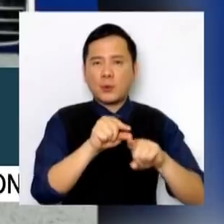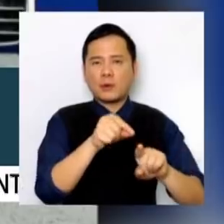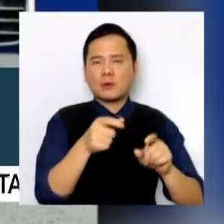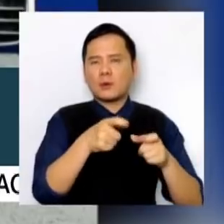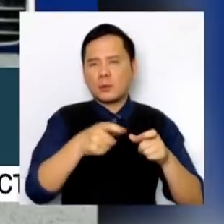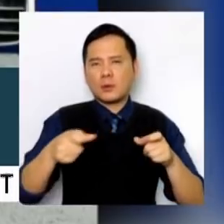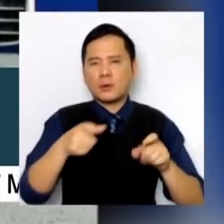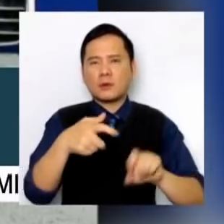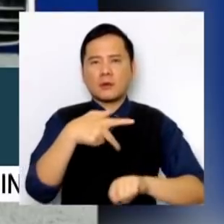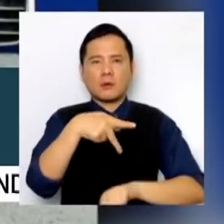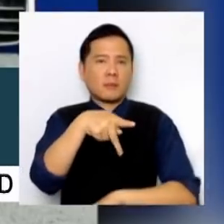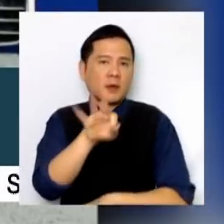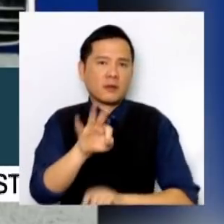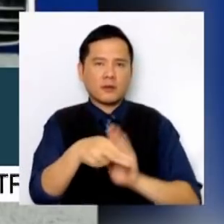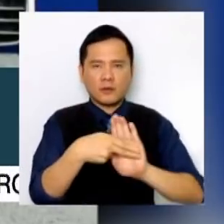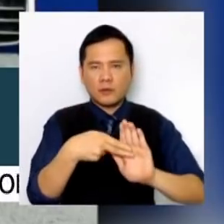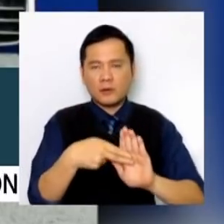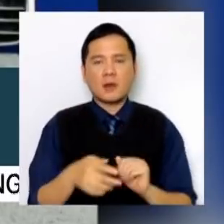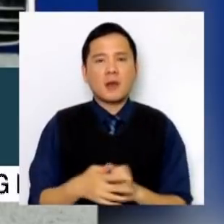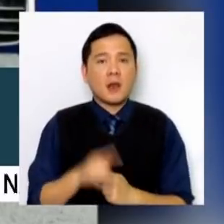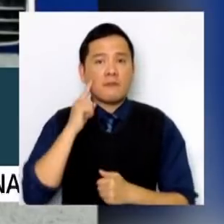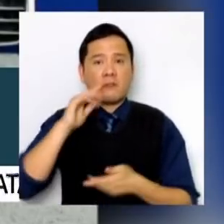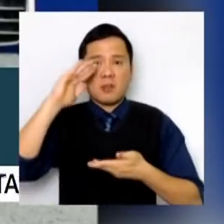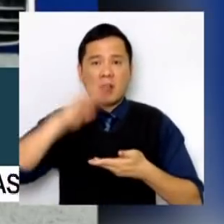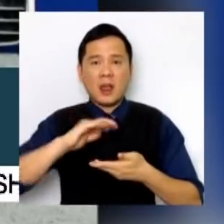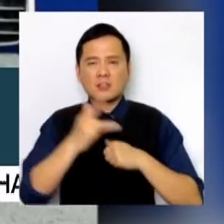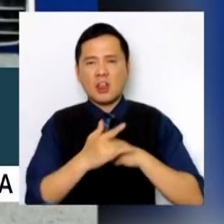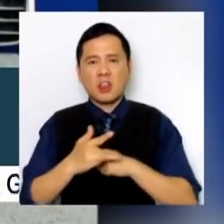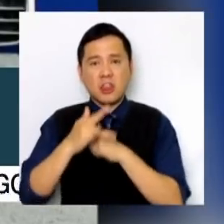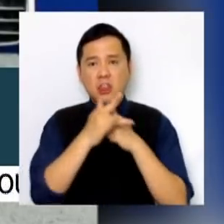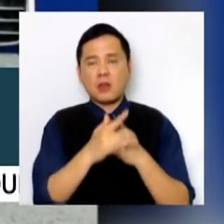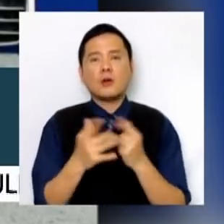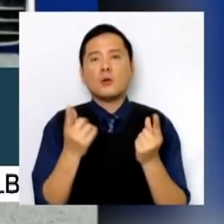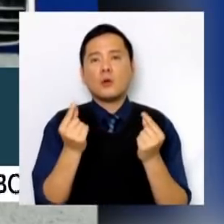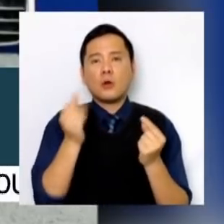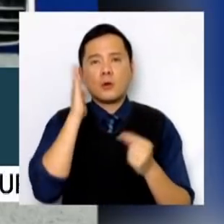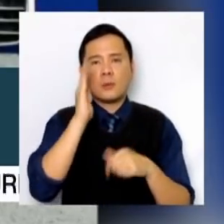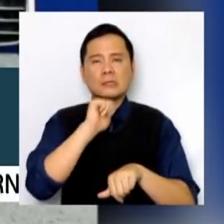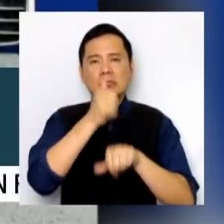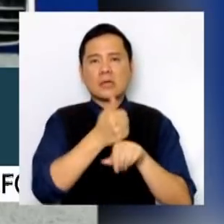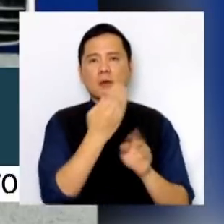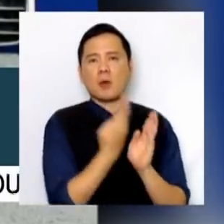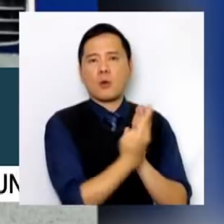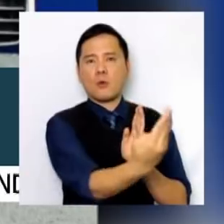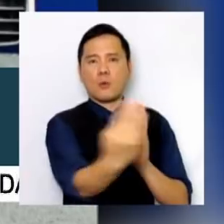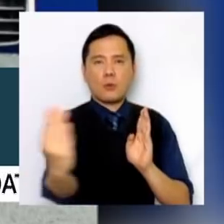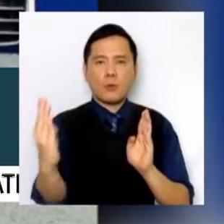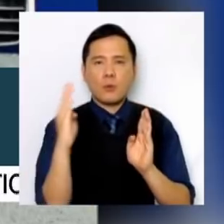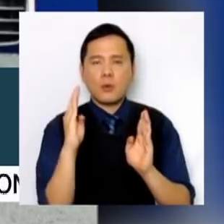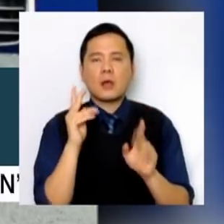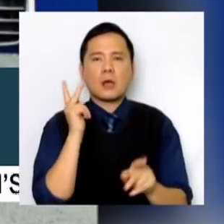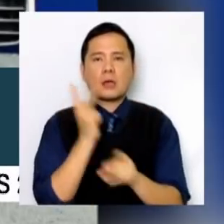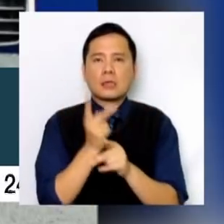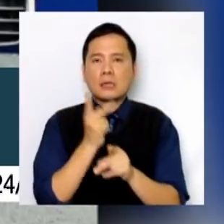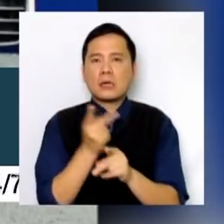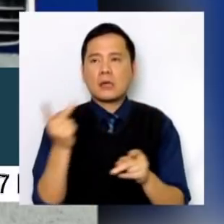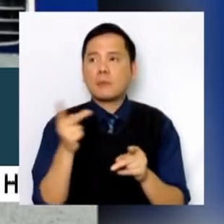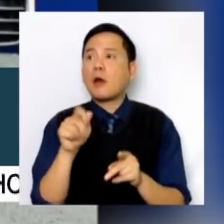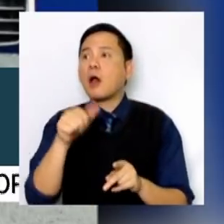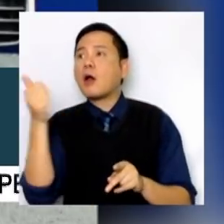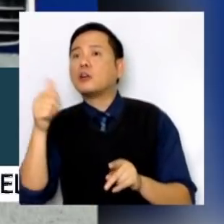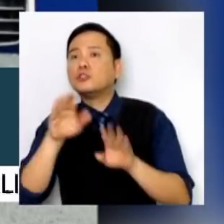less daunting and traumatizing to kids, dividers were put up at the inoculation area to keep children from witnessing other